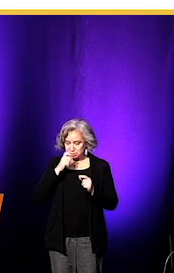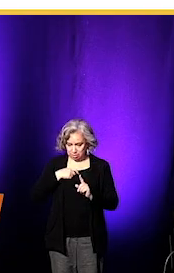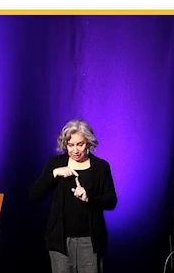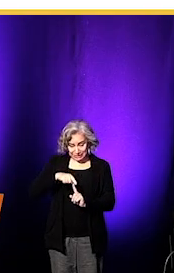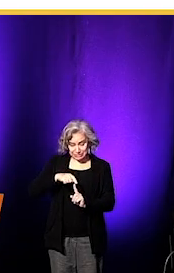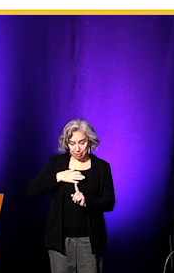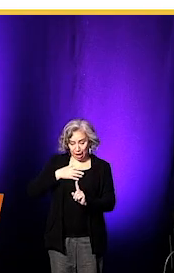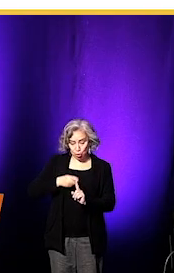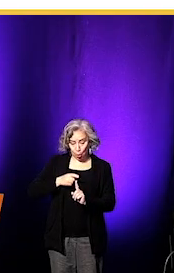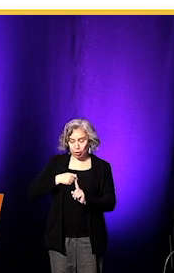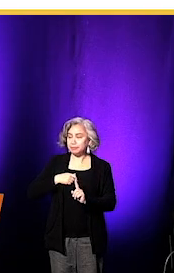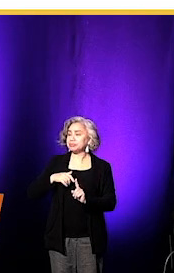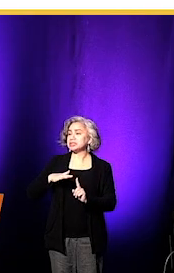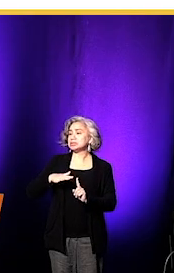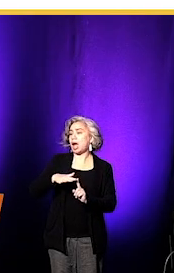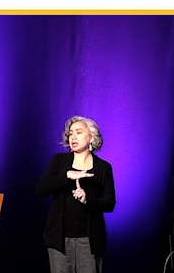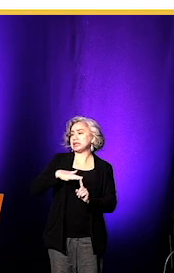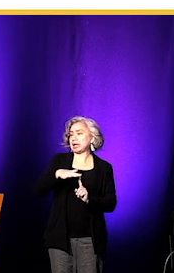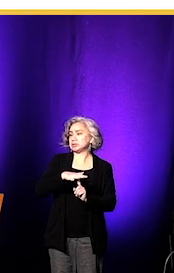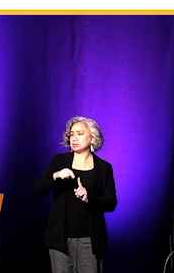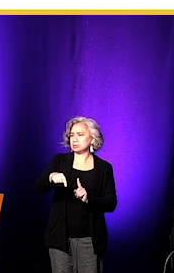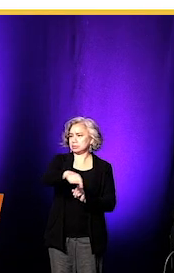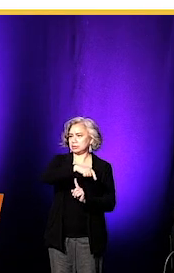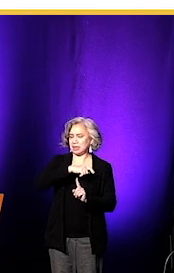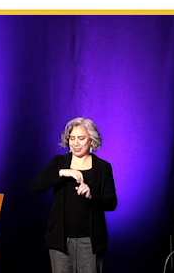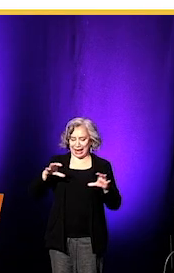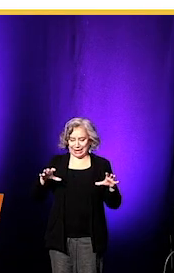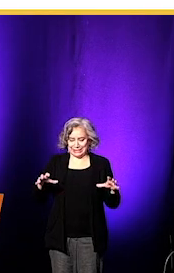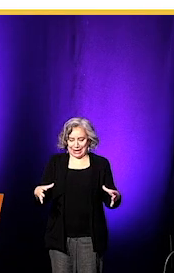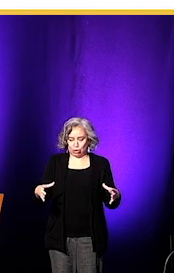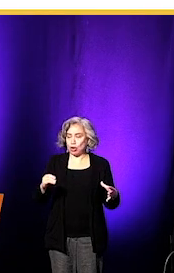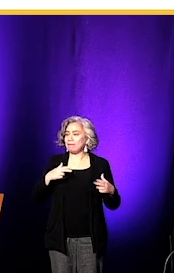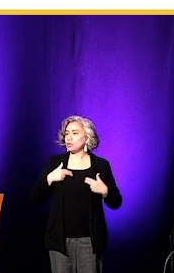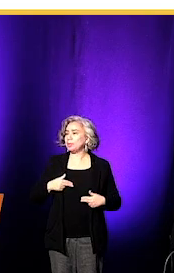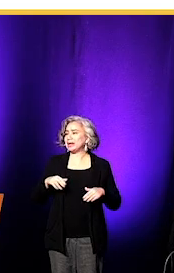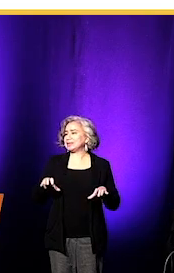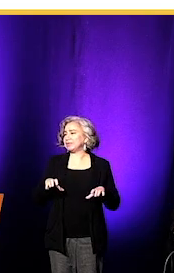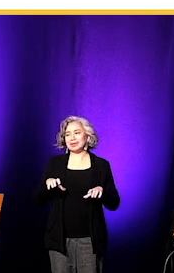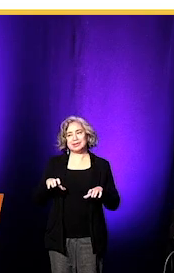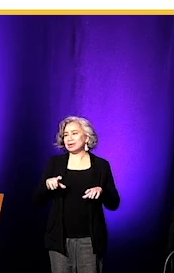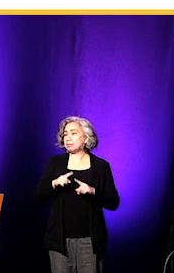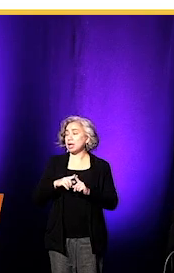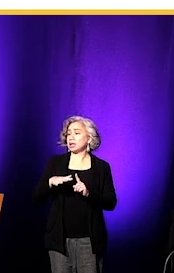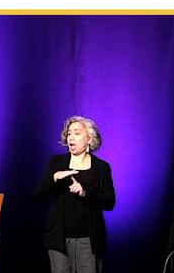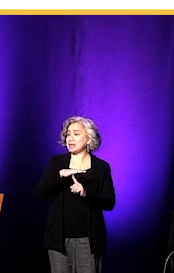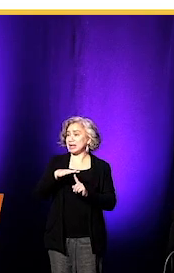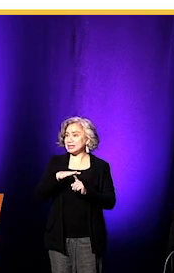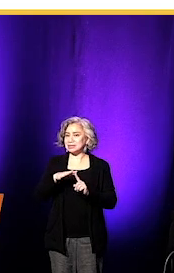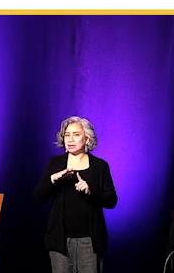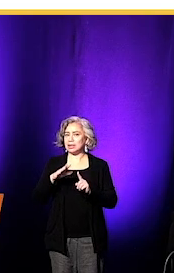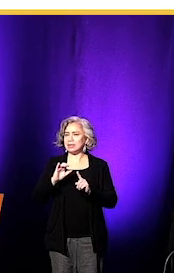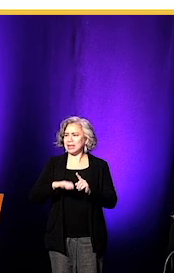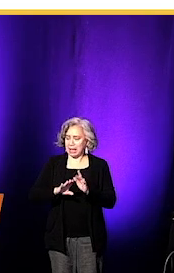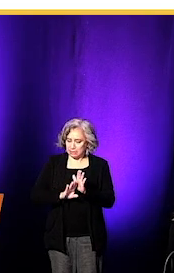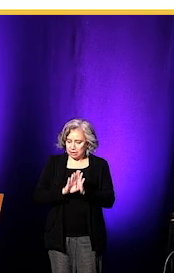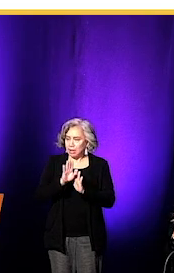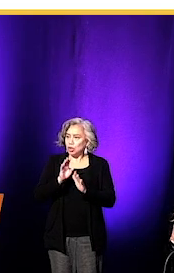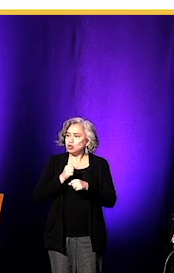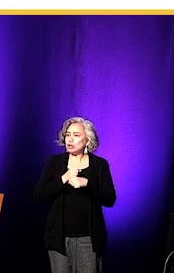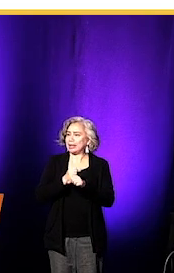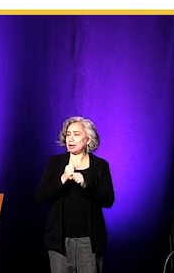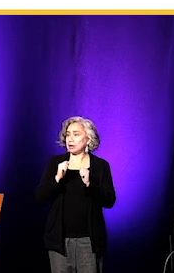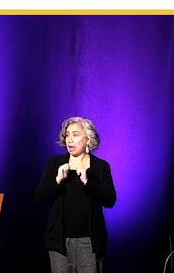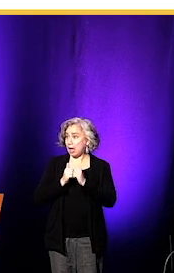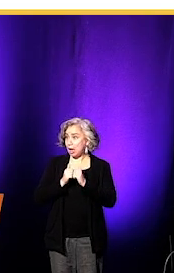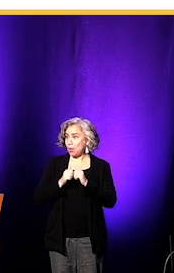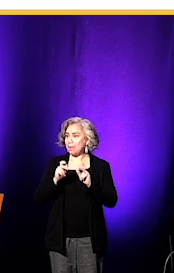a container of human activity. Context should be understood as mutually constitutive of people's practices and the